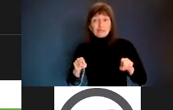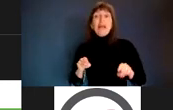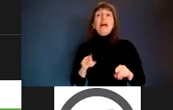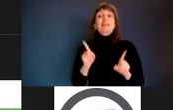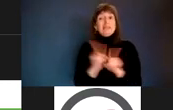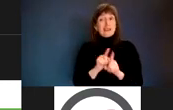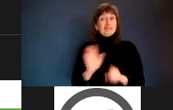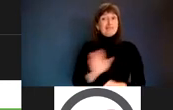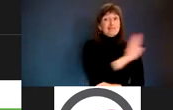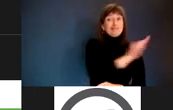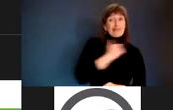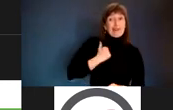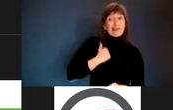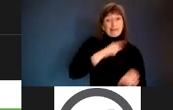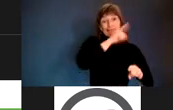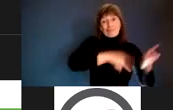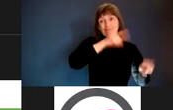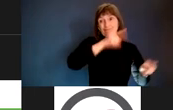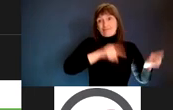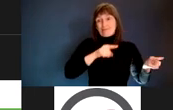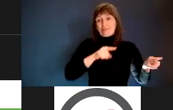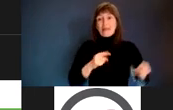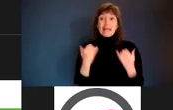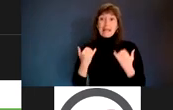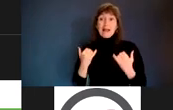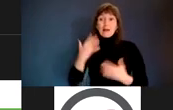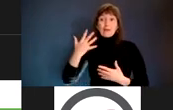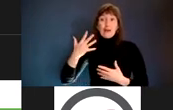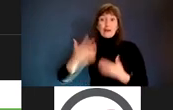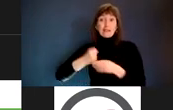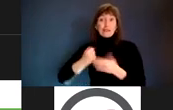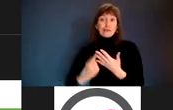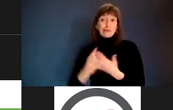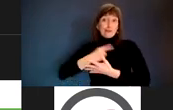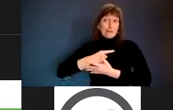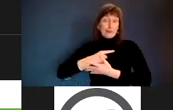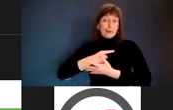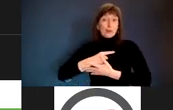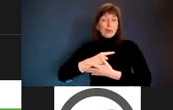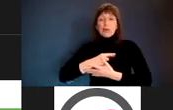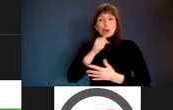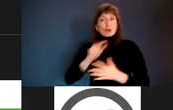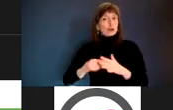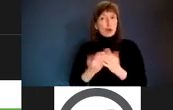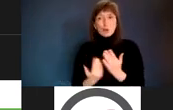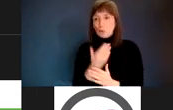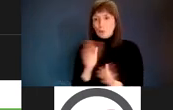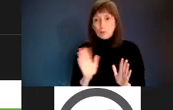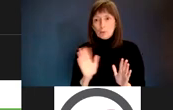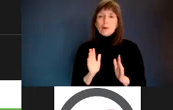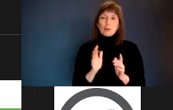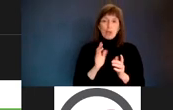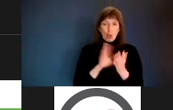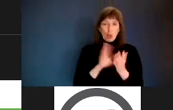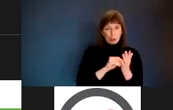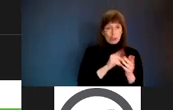But it's always an effort, and it's certainly through the 5-year review of not reinventing the wheel. Learning what works